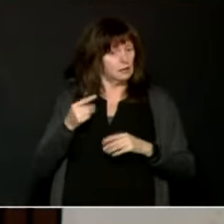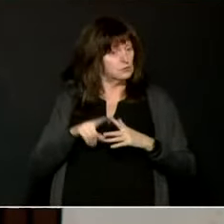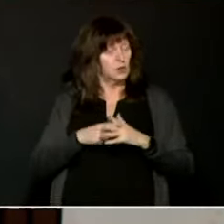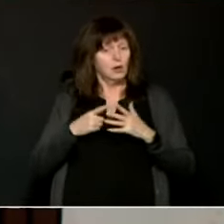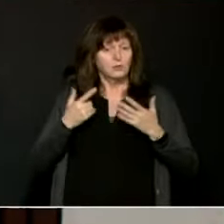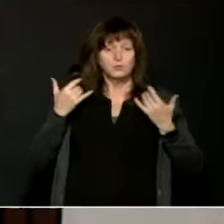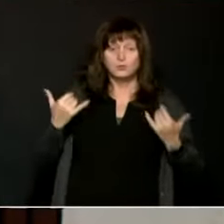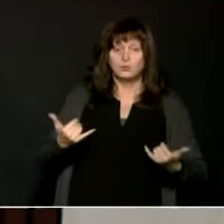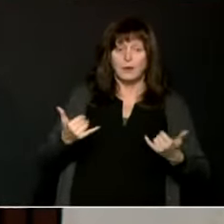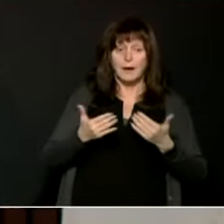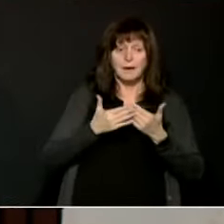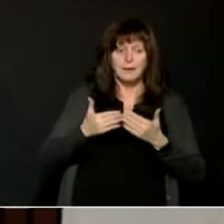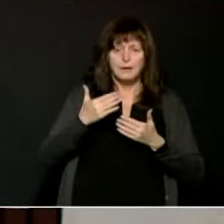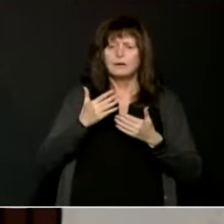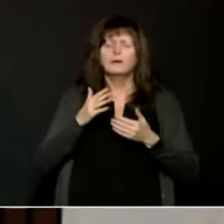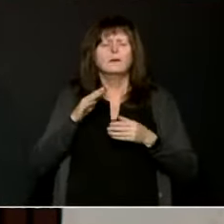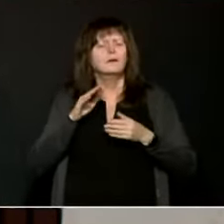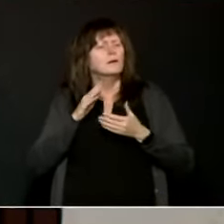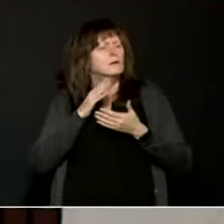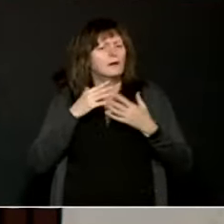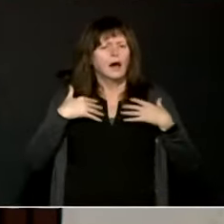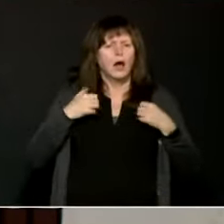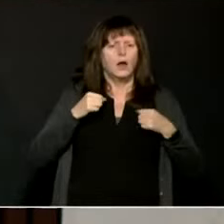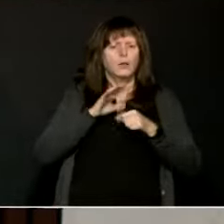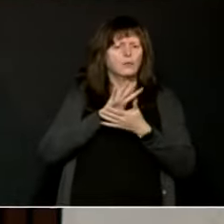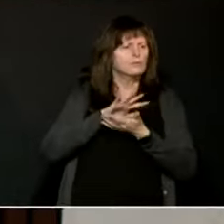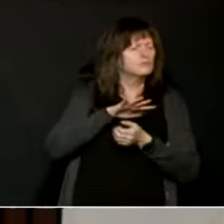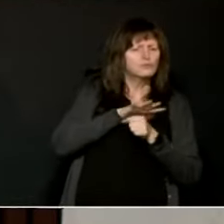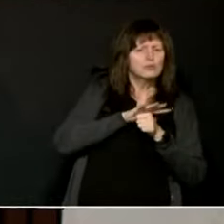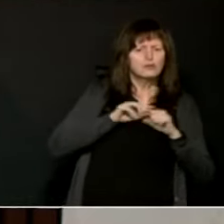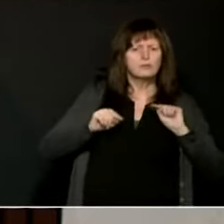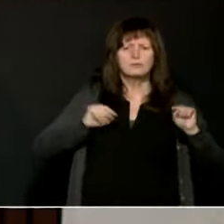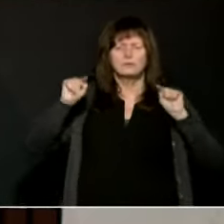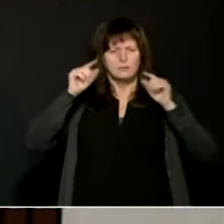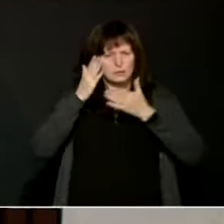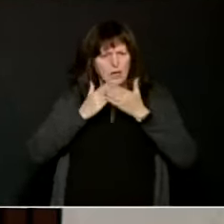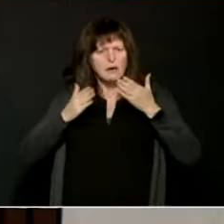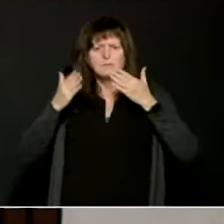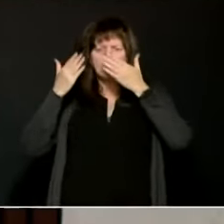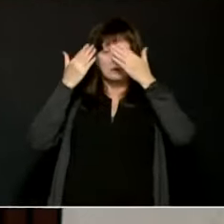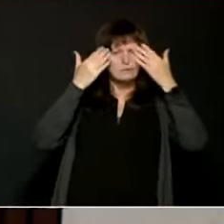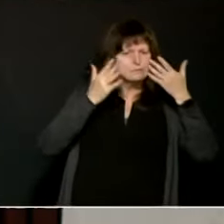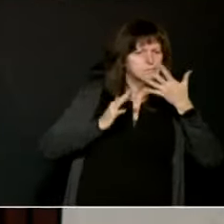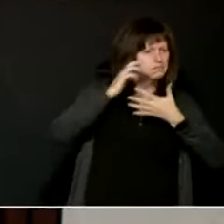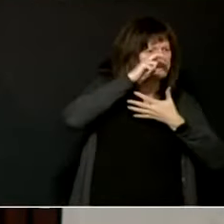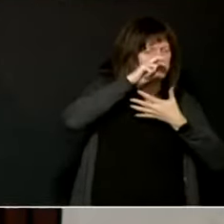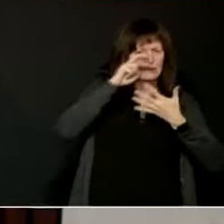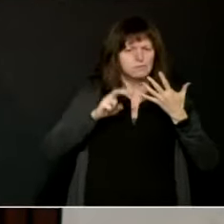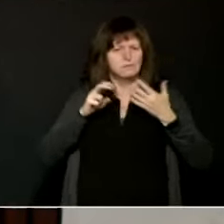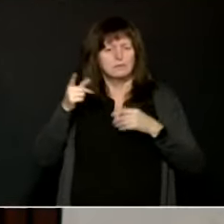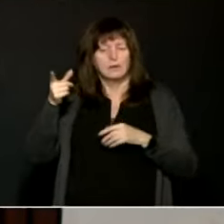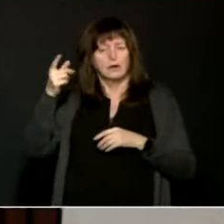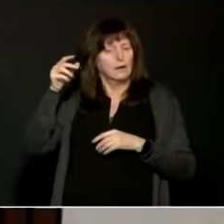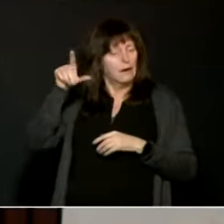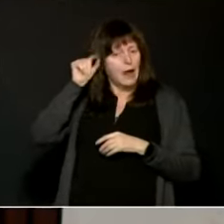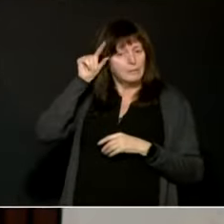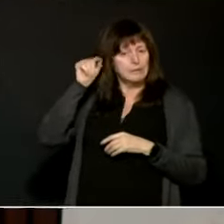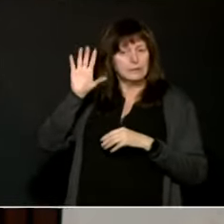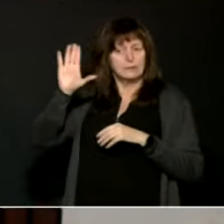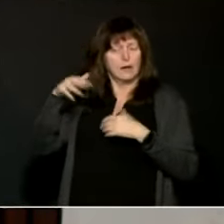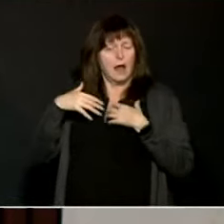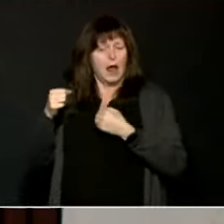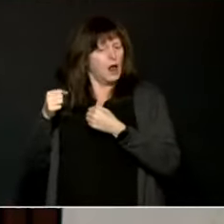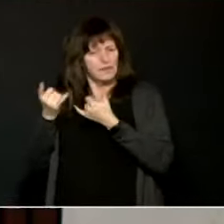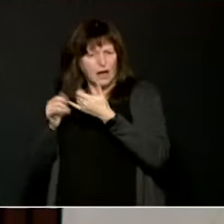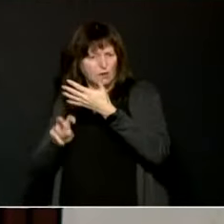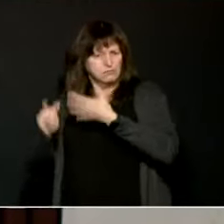framework. This includes Hamilton Public Health, which is now in the grey lockdown level, and Eastern Ontario